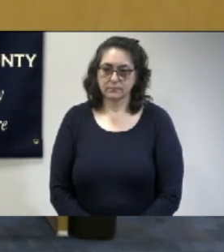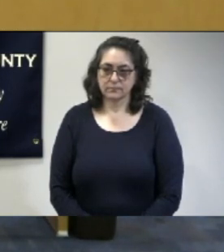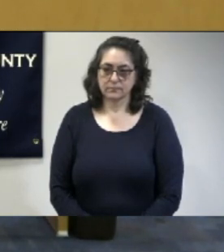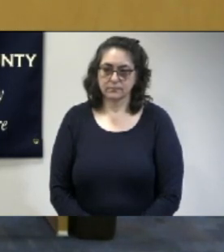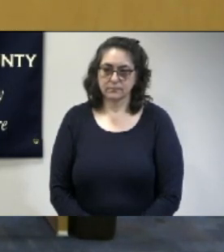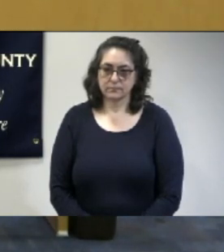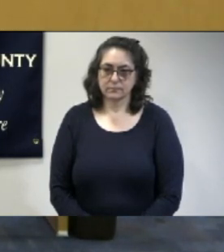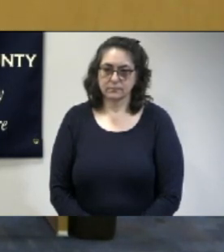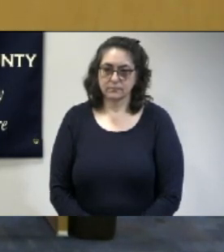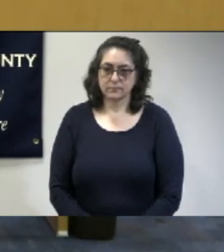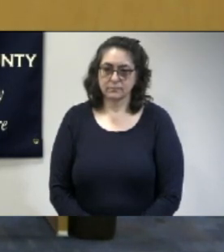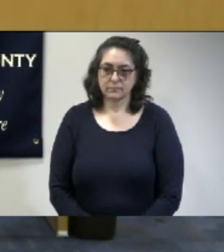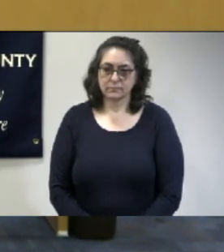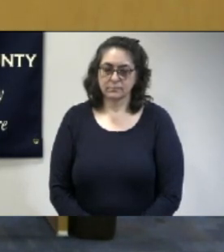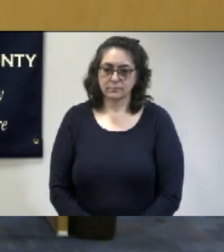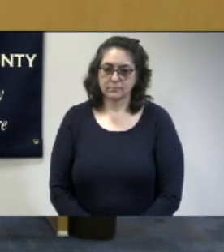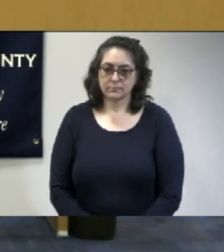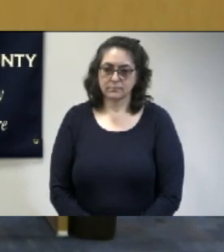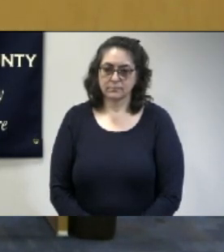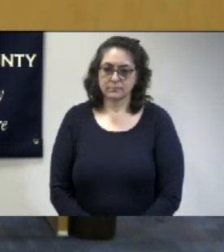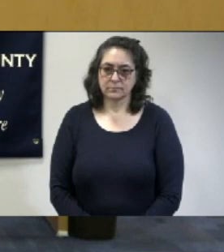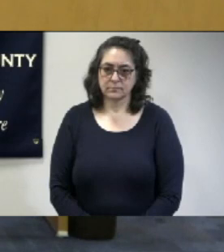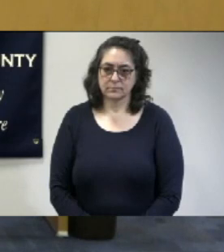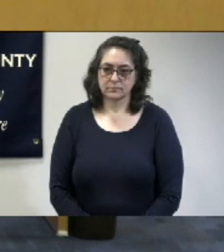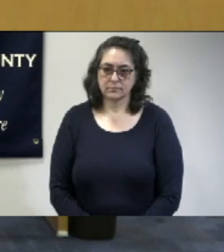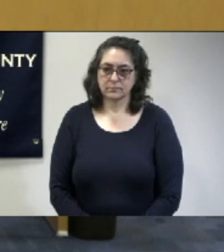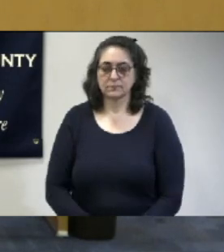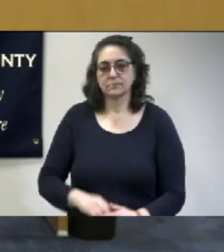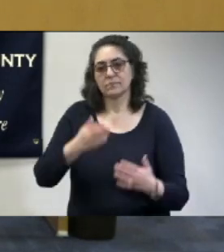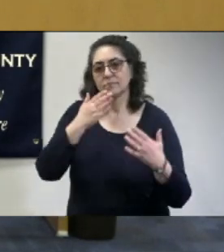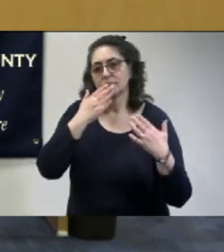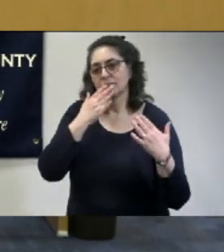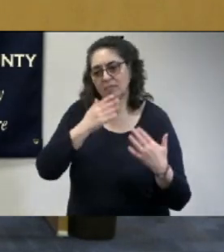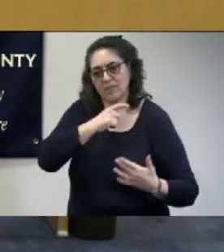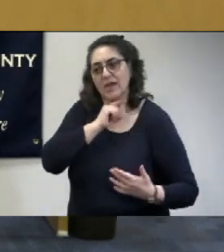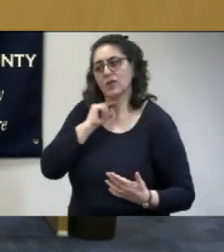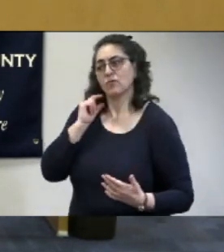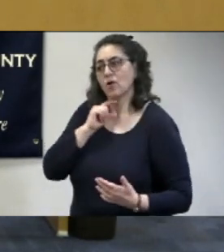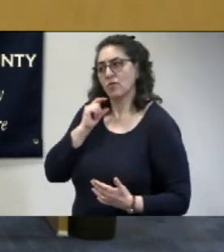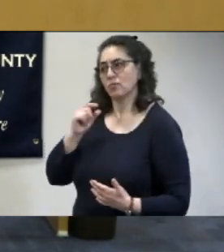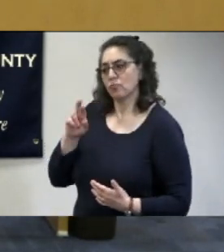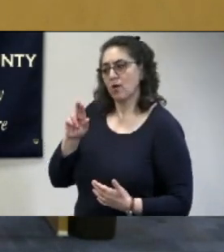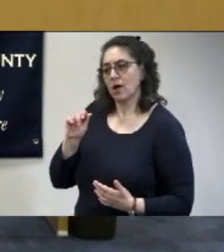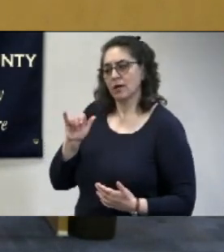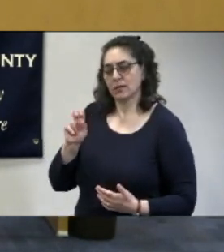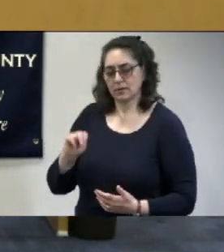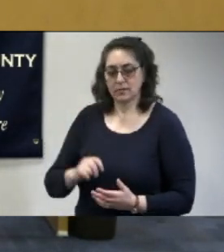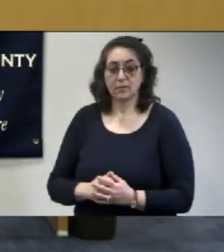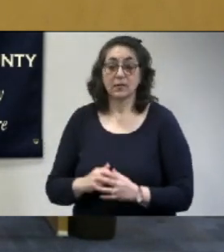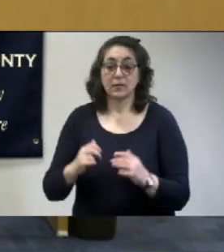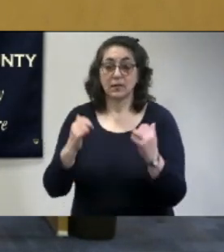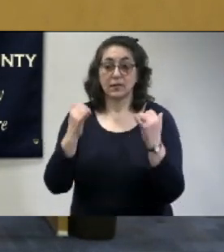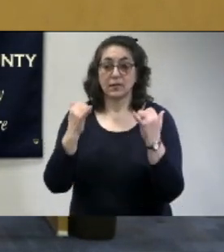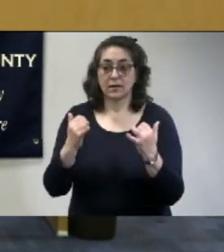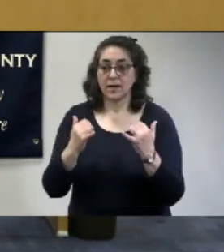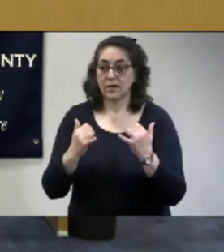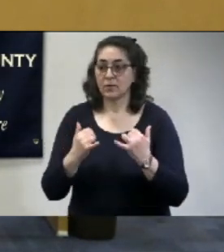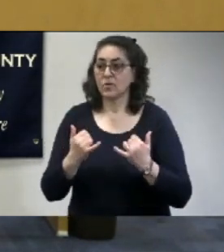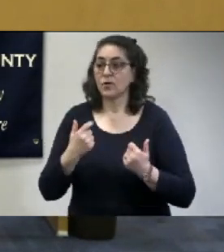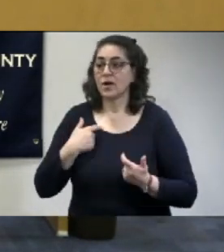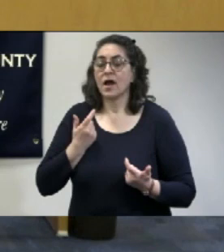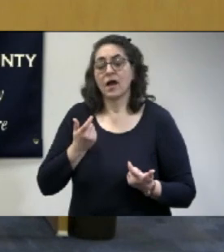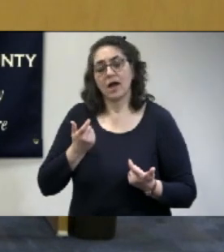Thank you, Father. Returning at the agenda, may I have a motion